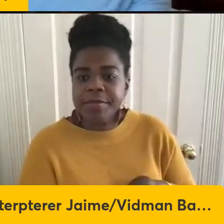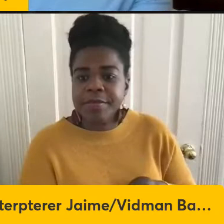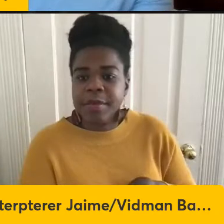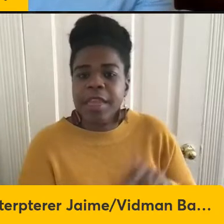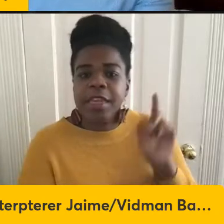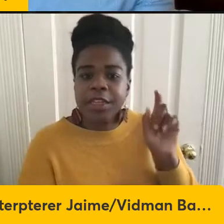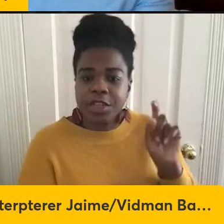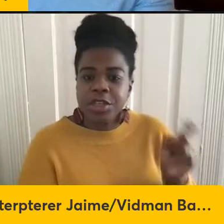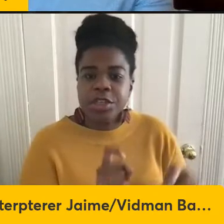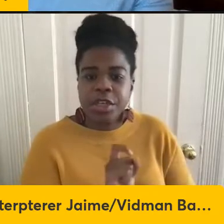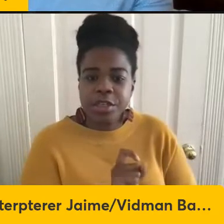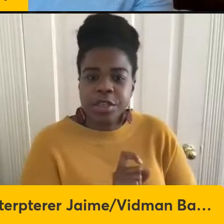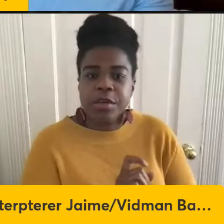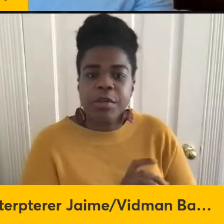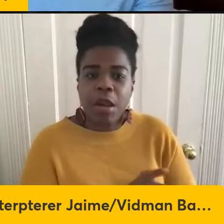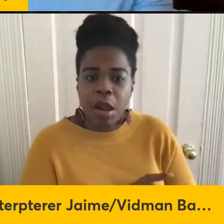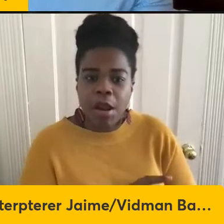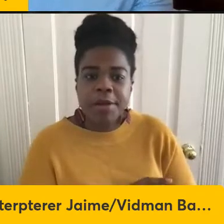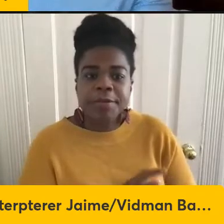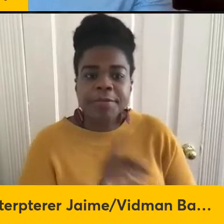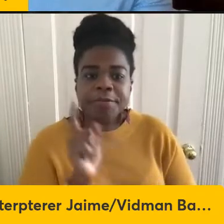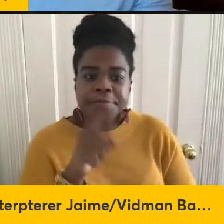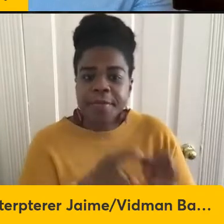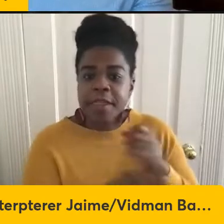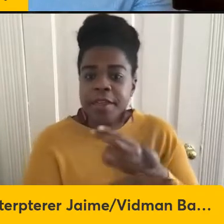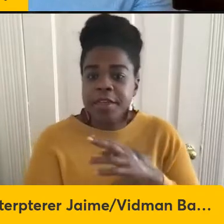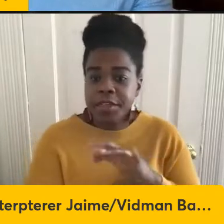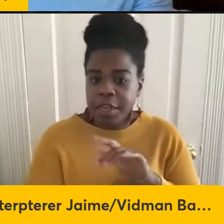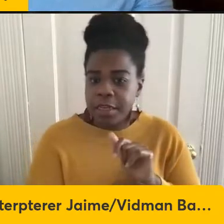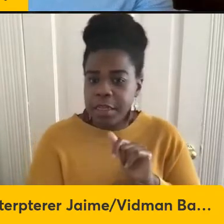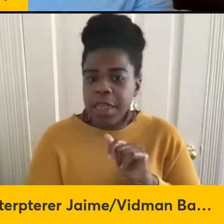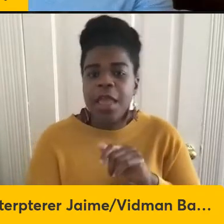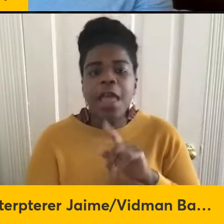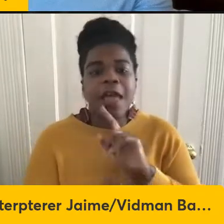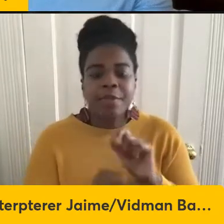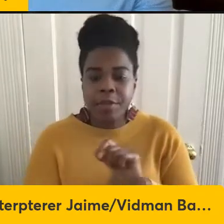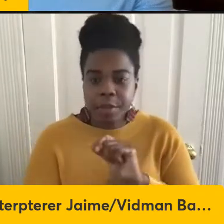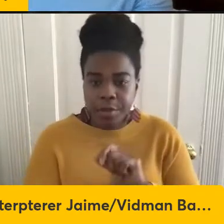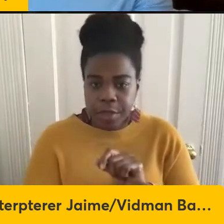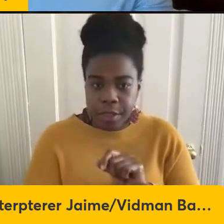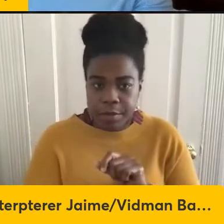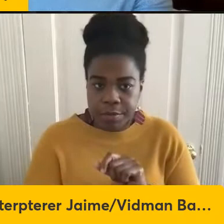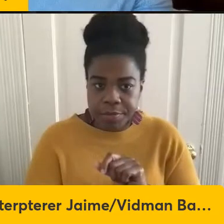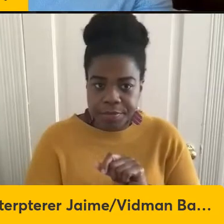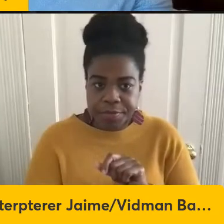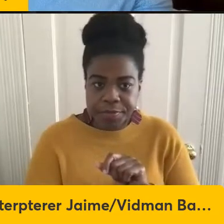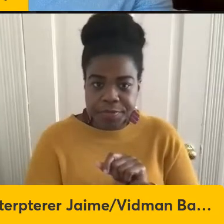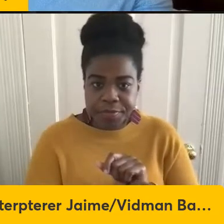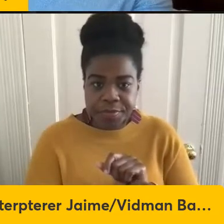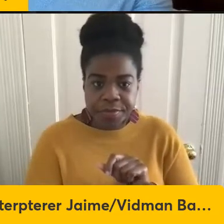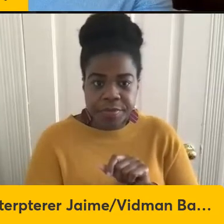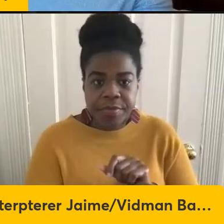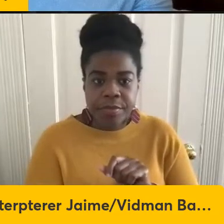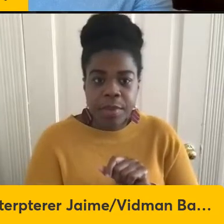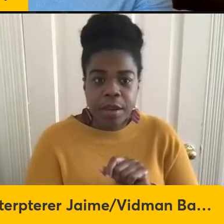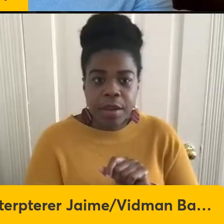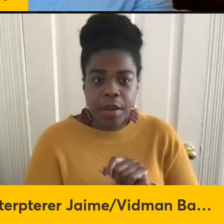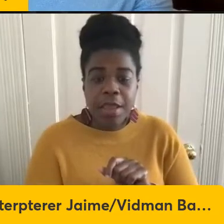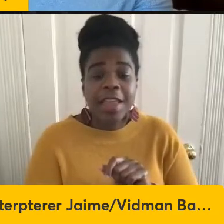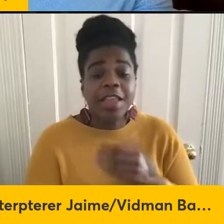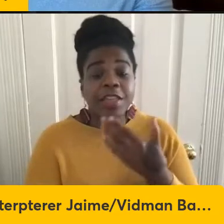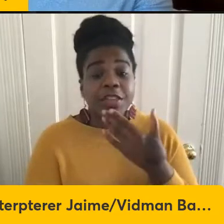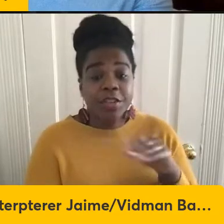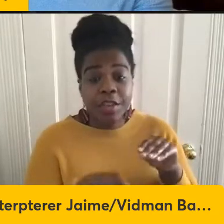changed. Absolutely. I mean, I think both that it's great advice